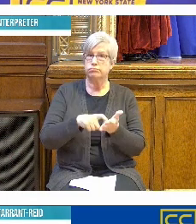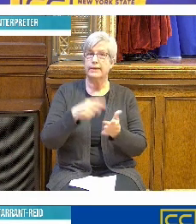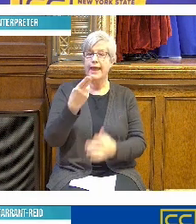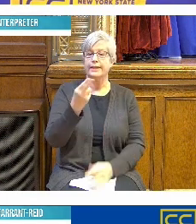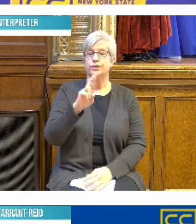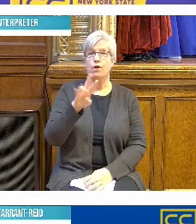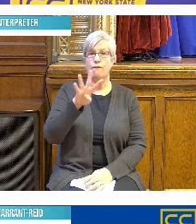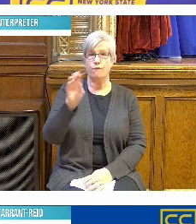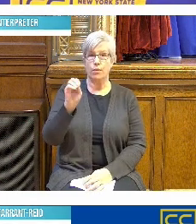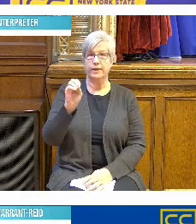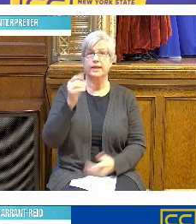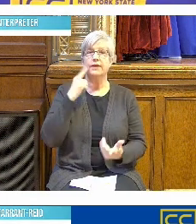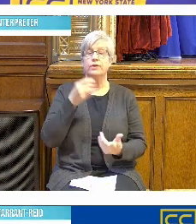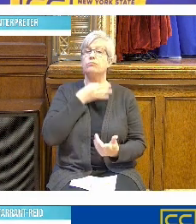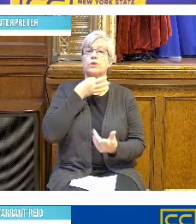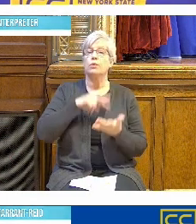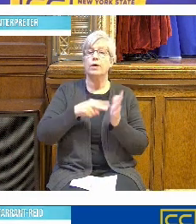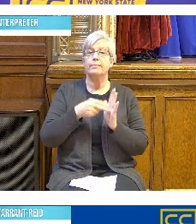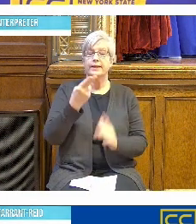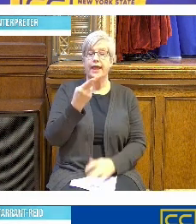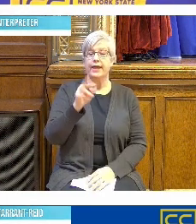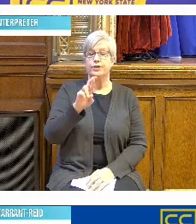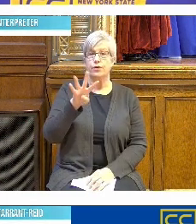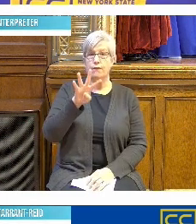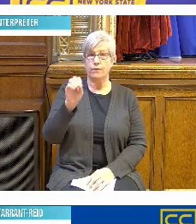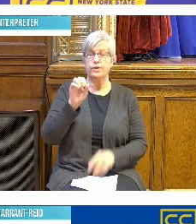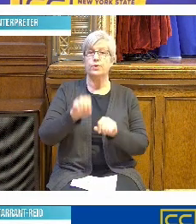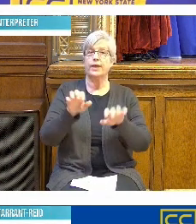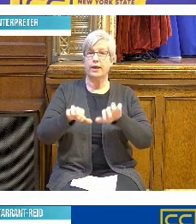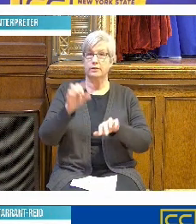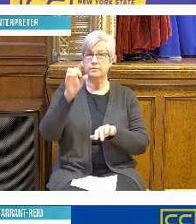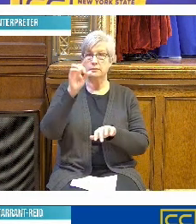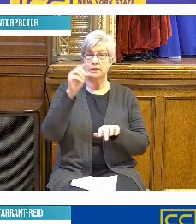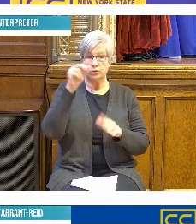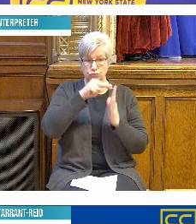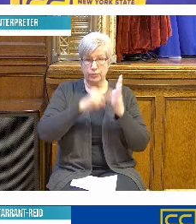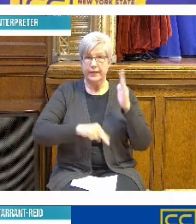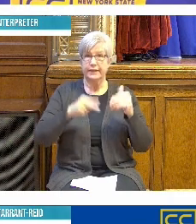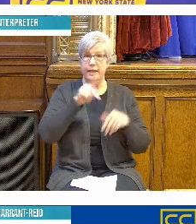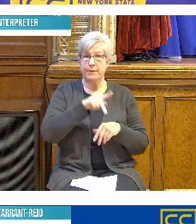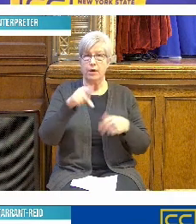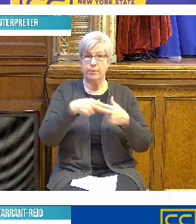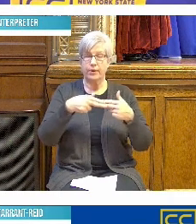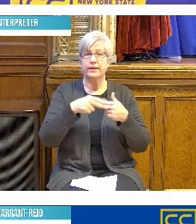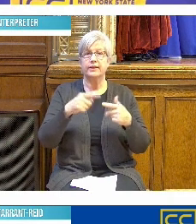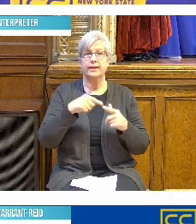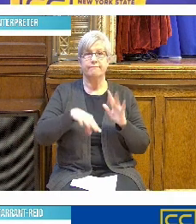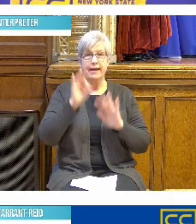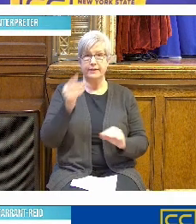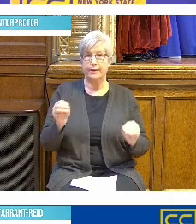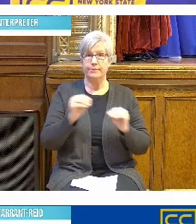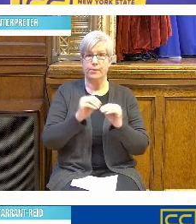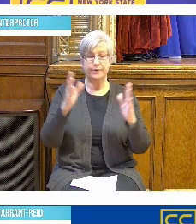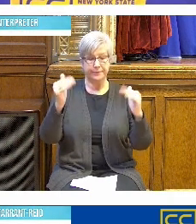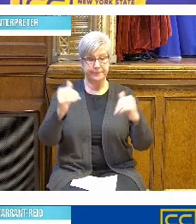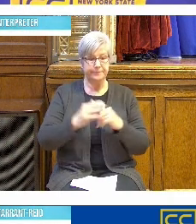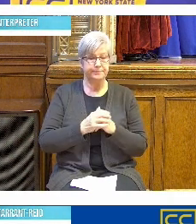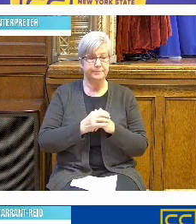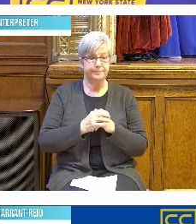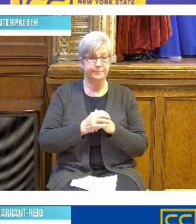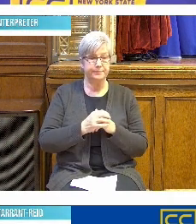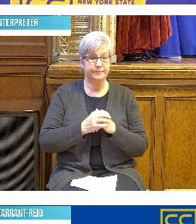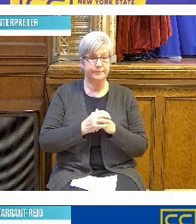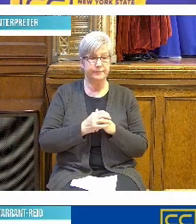40. If you want to learn more about H.R. 40, you can go to the PowerPoint and learn more. But we're going to go to the next slide.